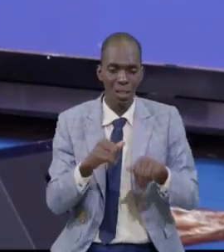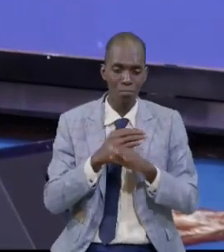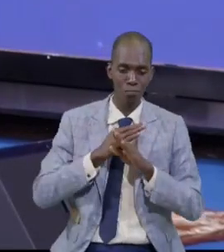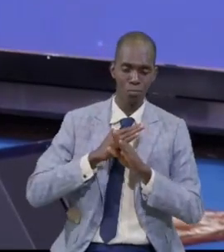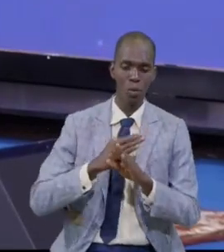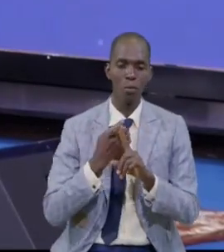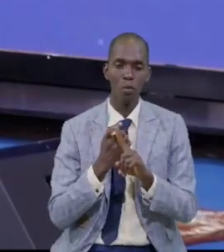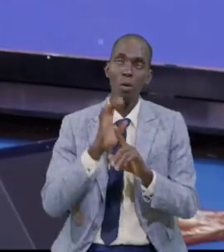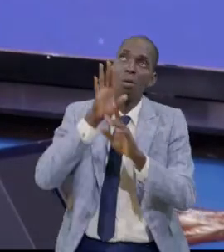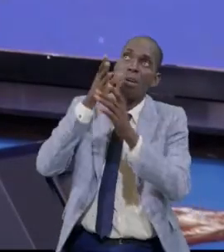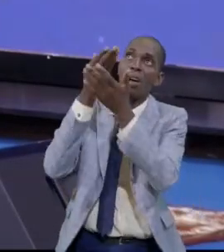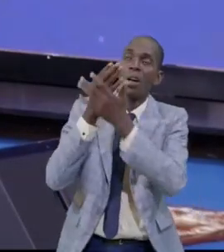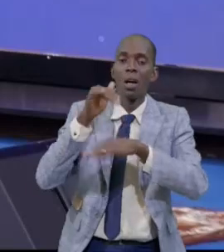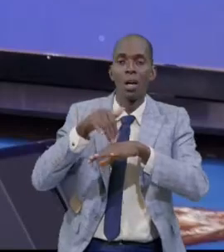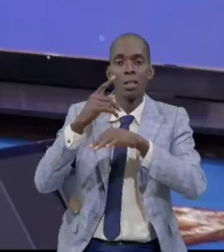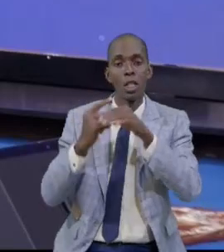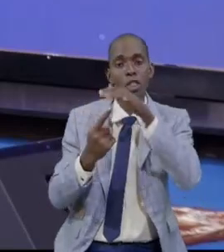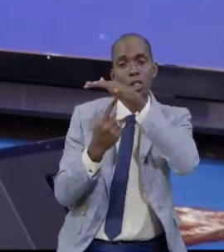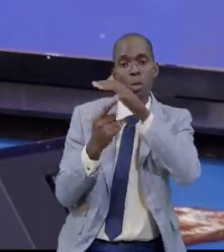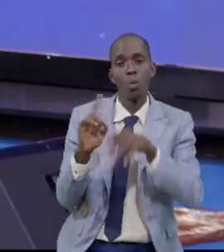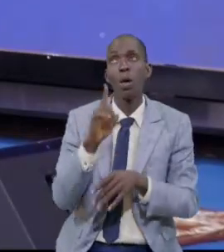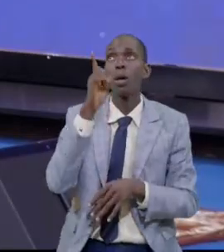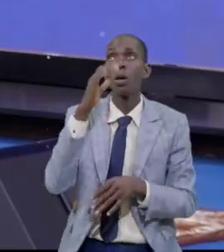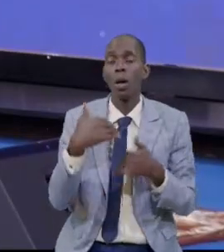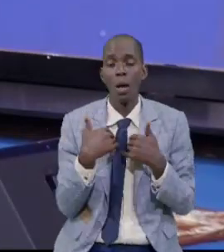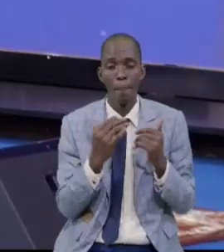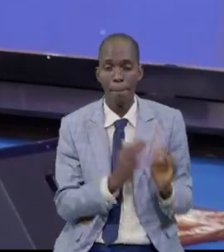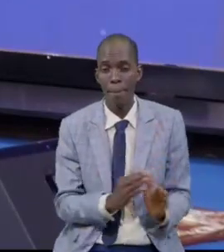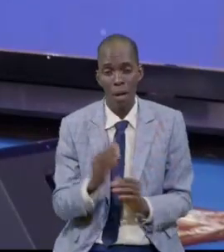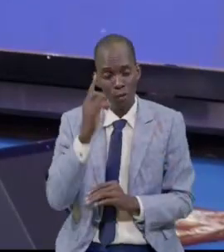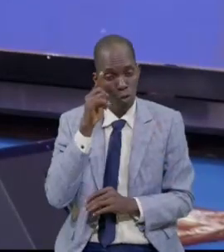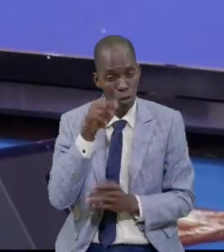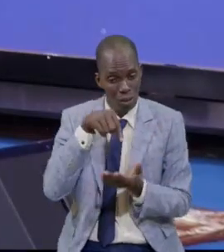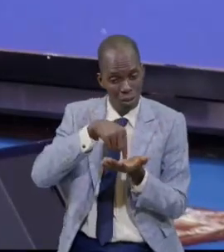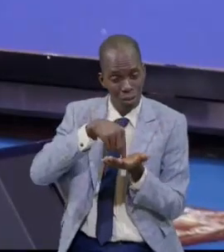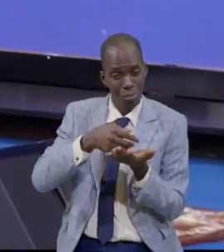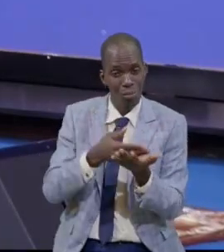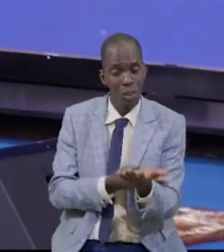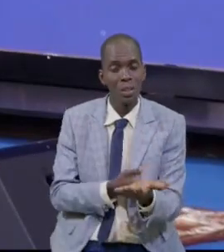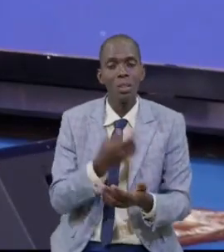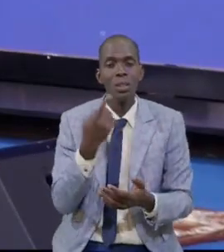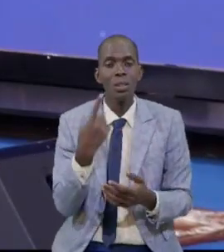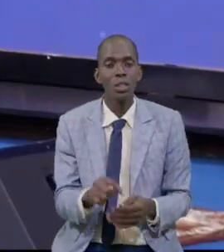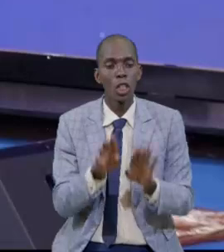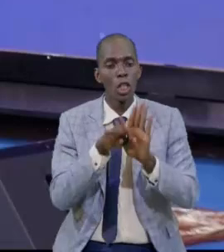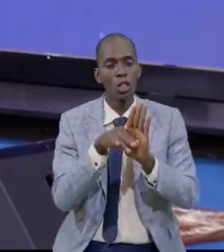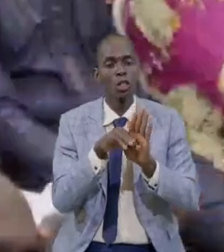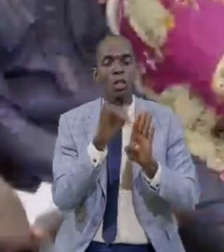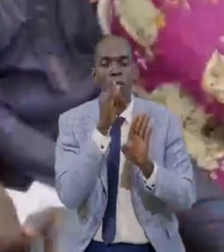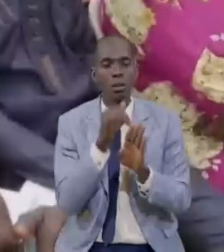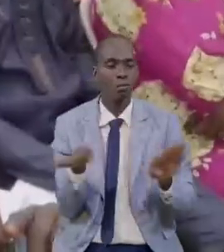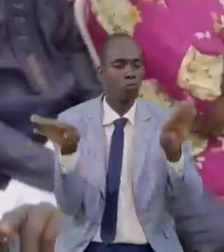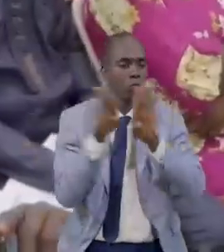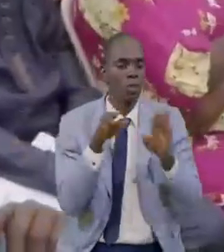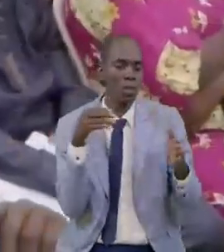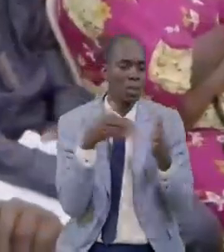has earmarked for you this morning. The door is closed against them in